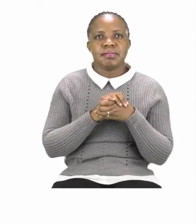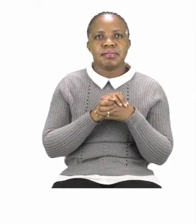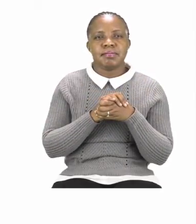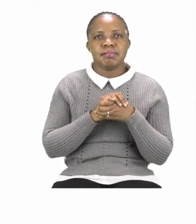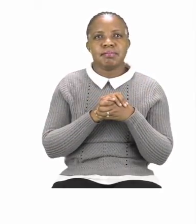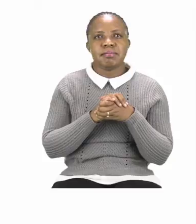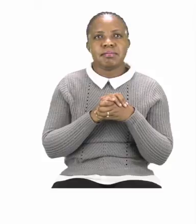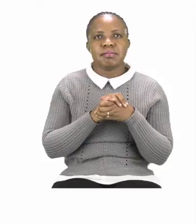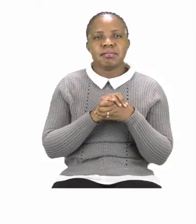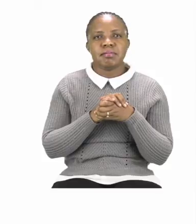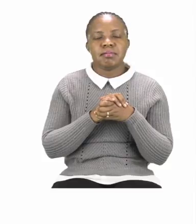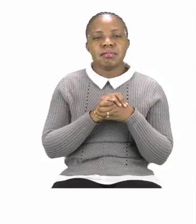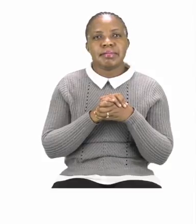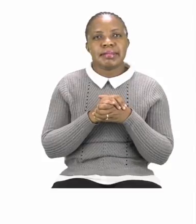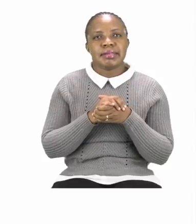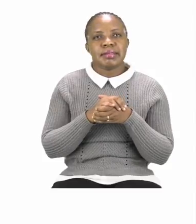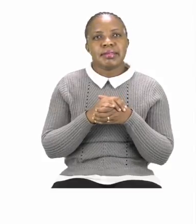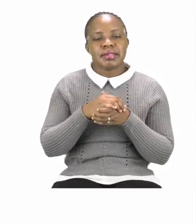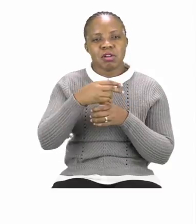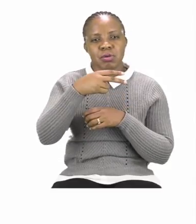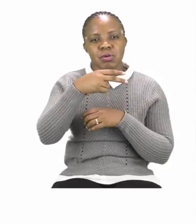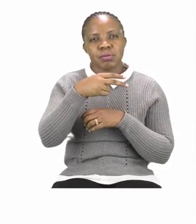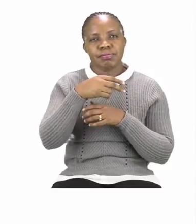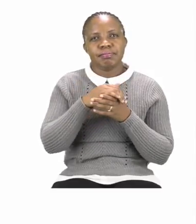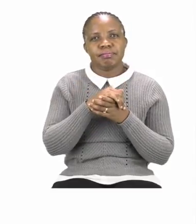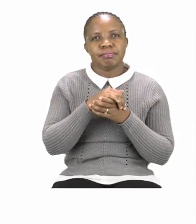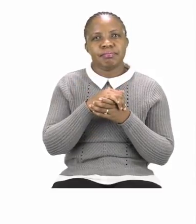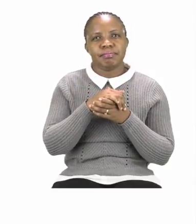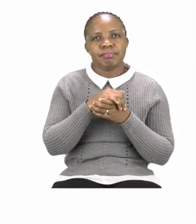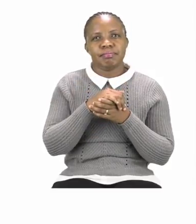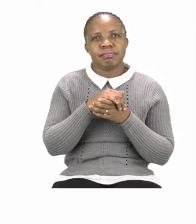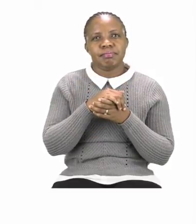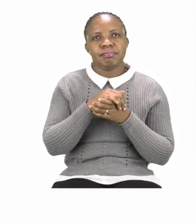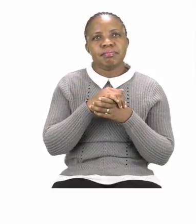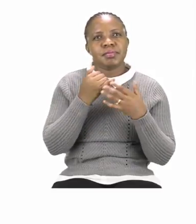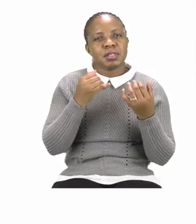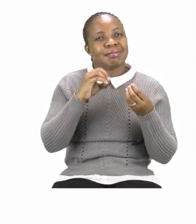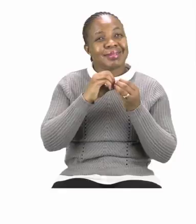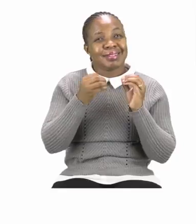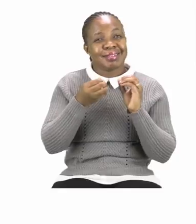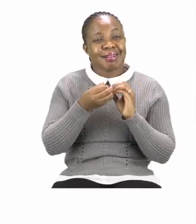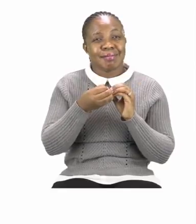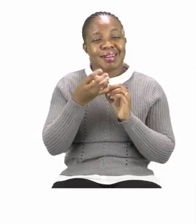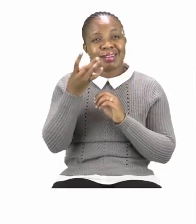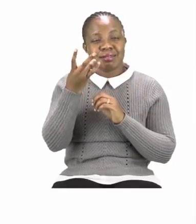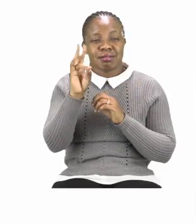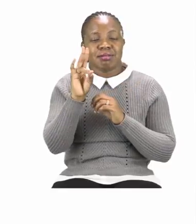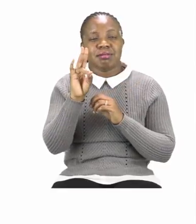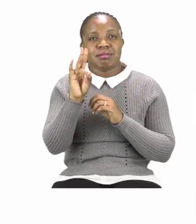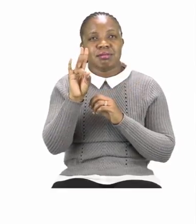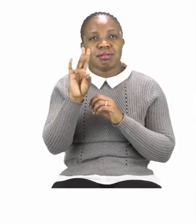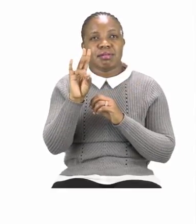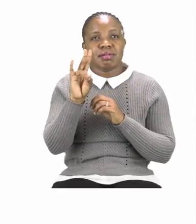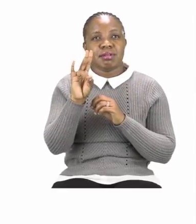after the equal sign, like number 7? Well, this one, boys and